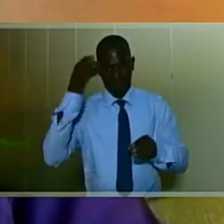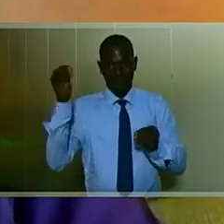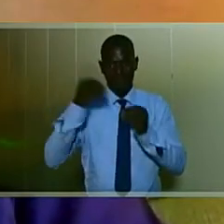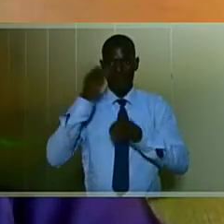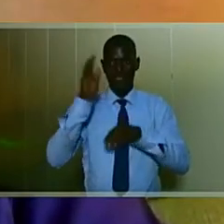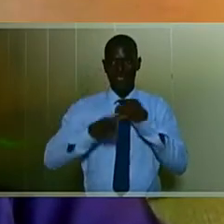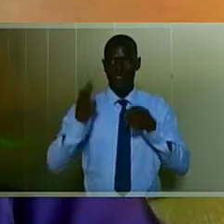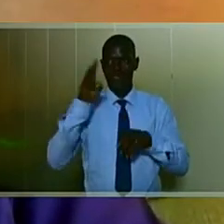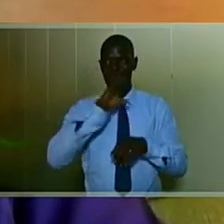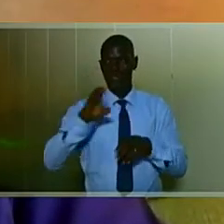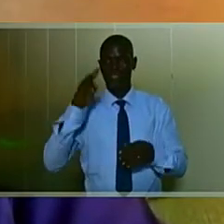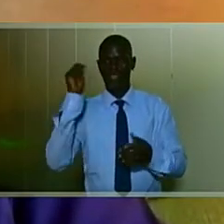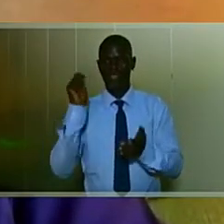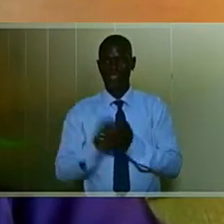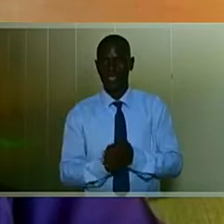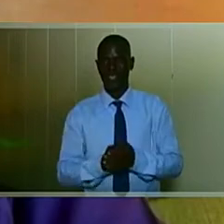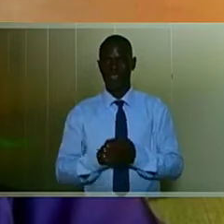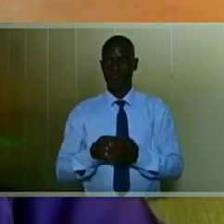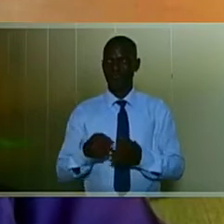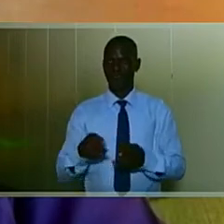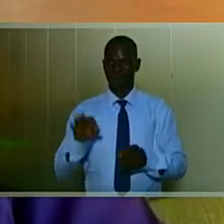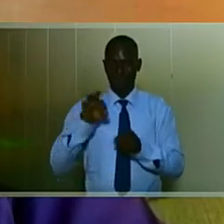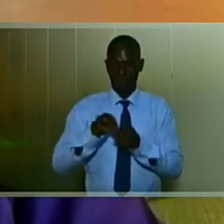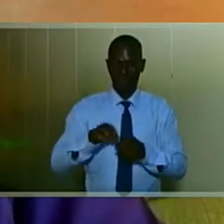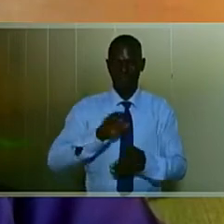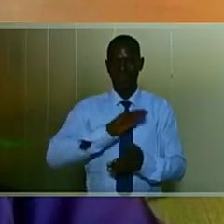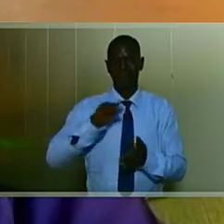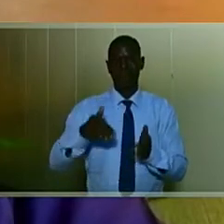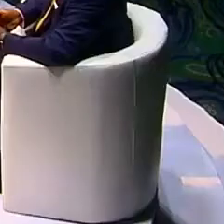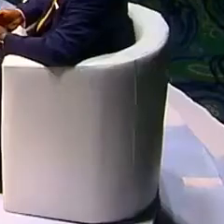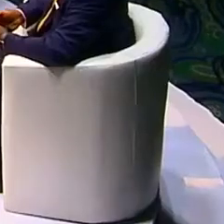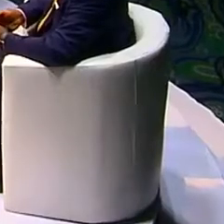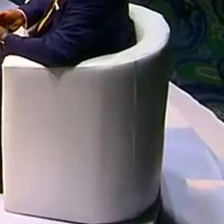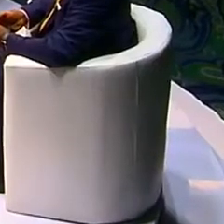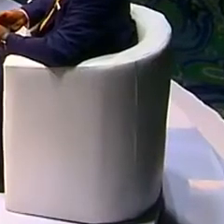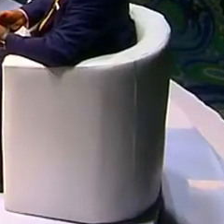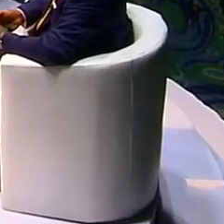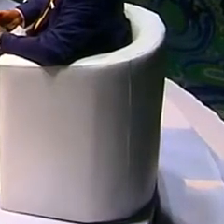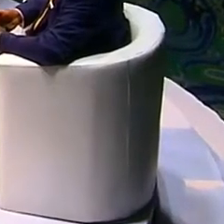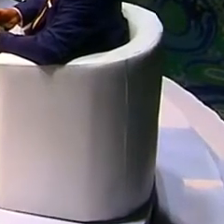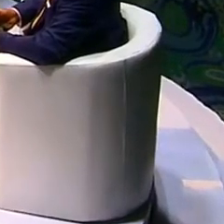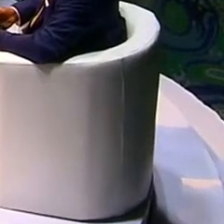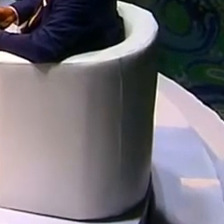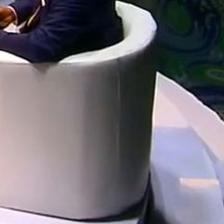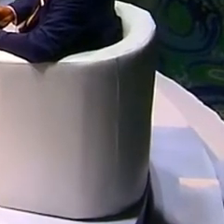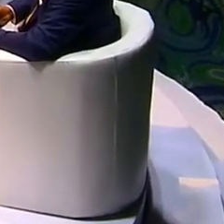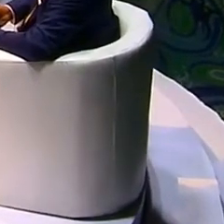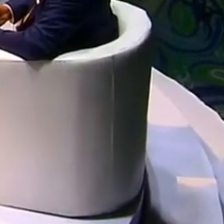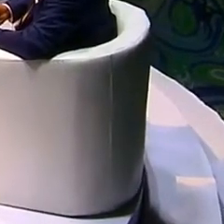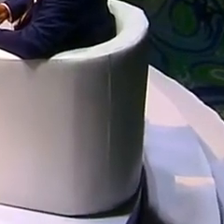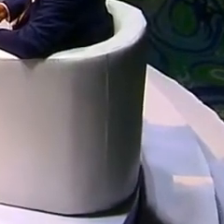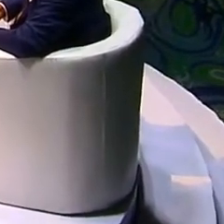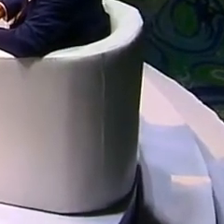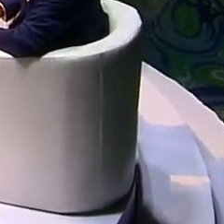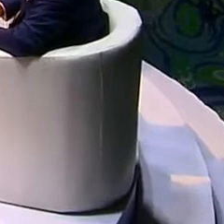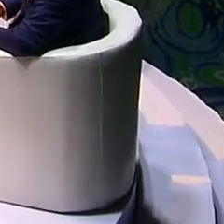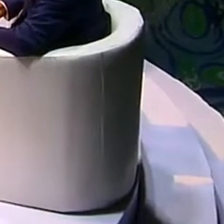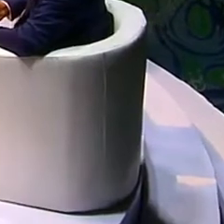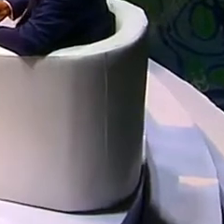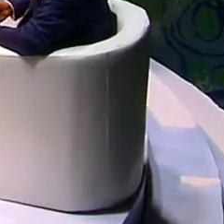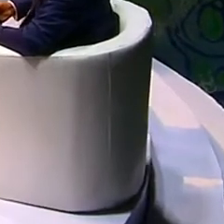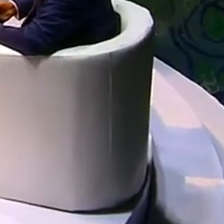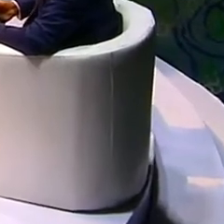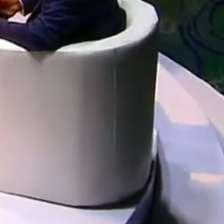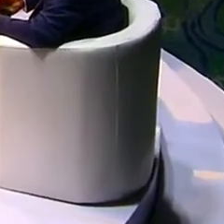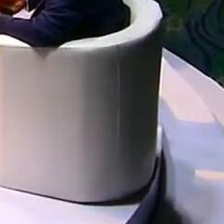200,000 polling units. You also have, I mean, wards. You are going to have personnel. You are going to have, I mean, logistics and deployment in this